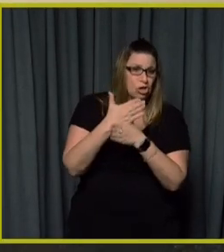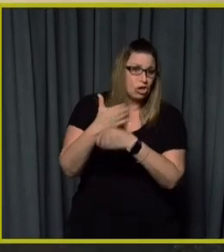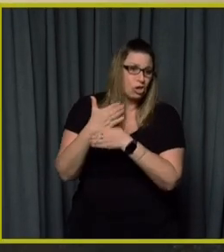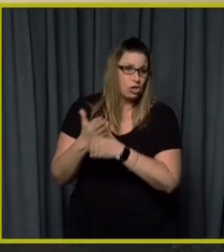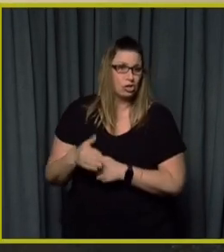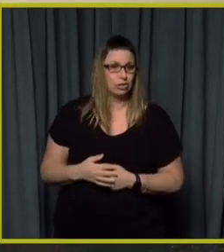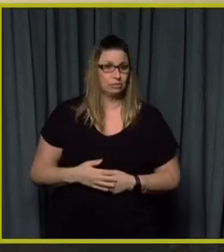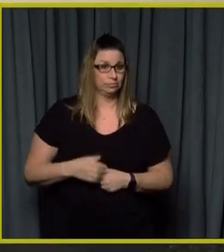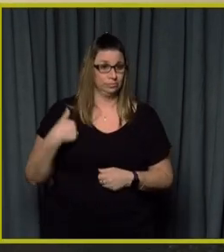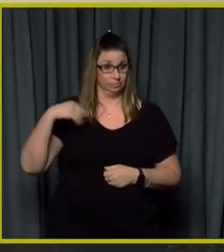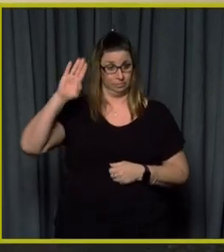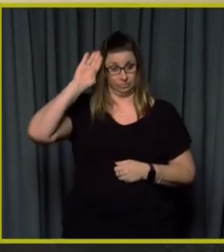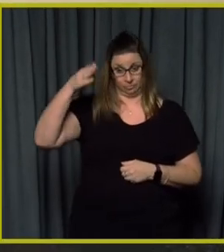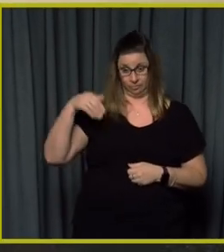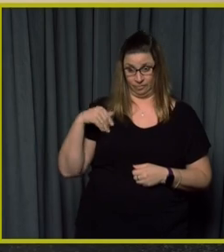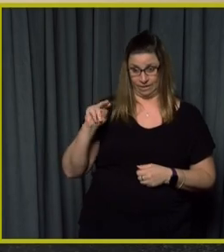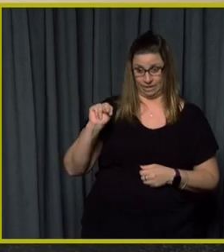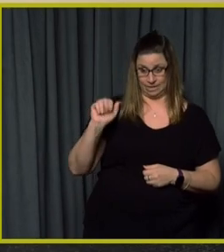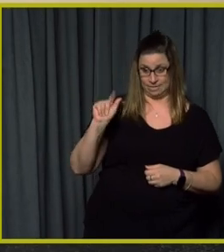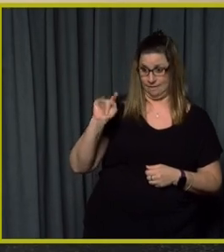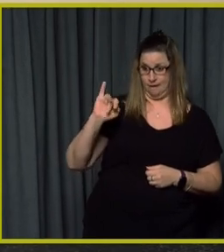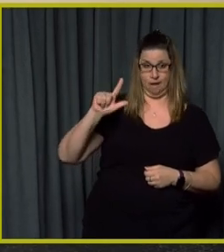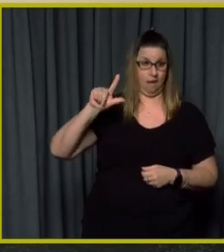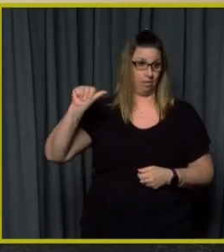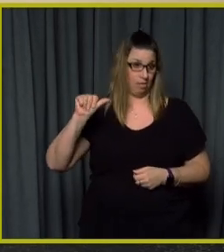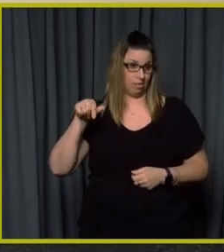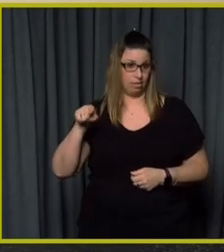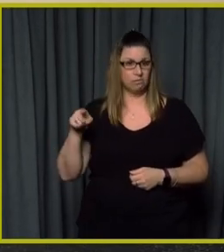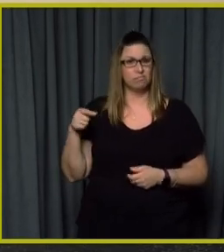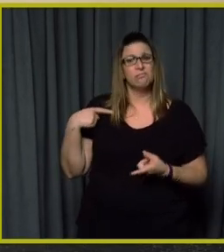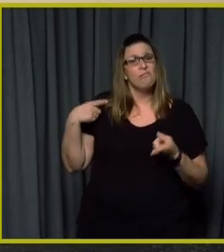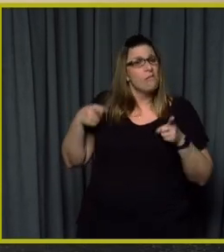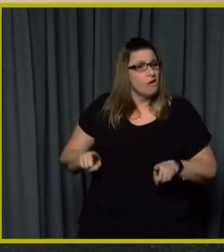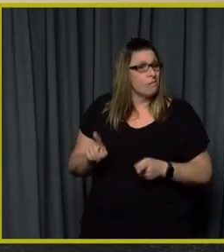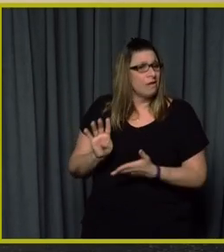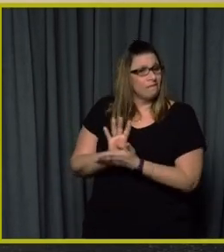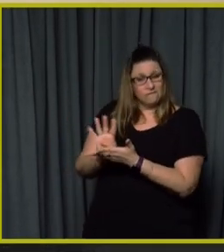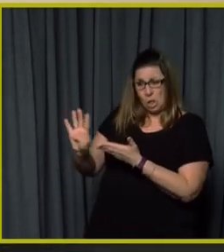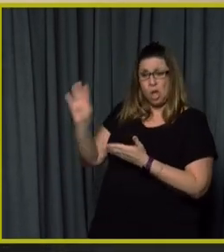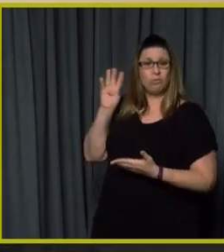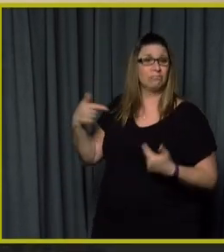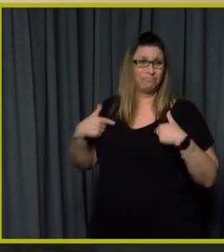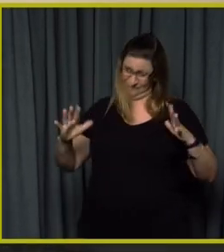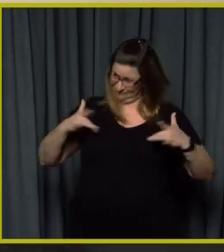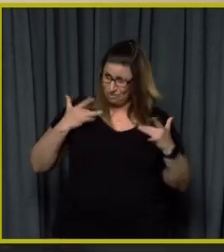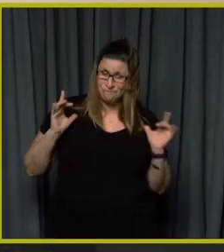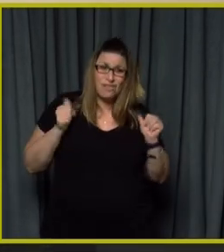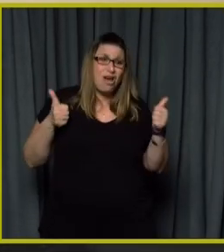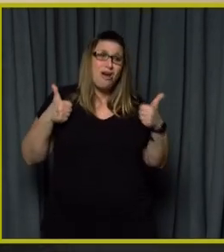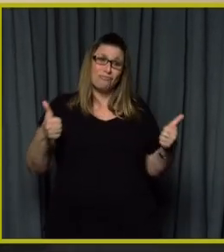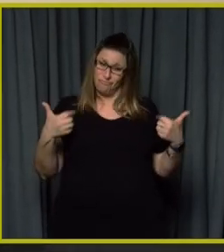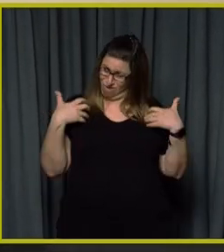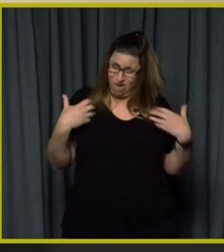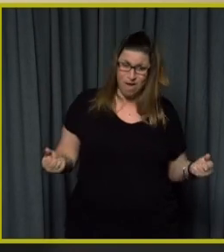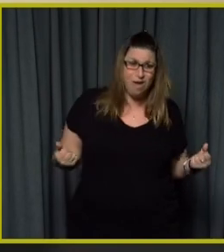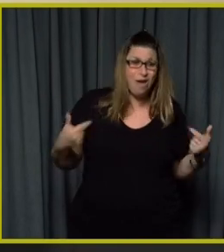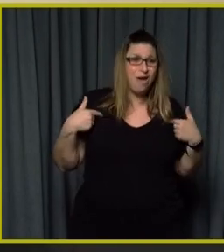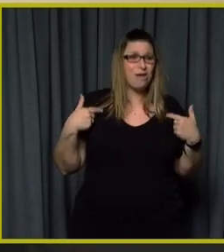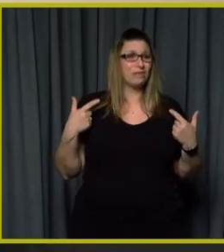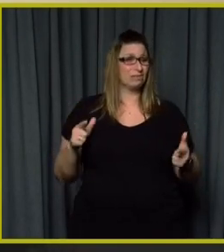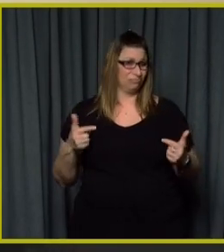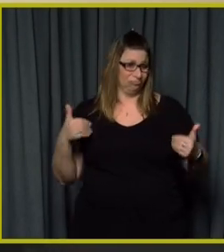Natalia Fajardo, and 4 weeks ago, I was okay. Like, I'm young, have no kids, and I'm